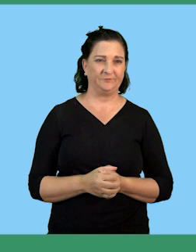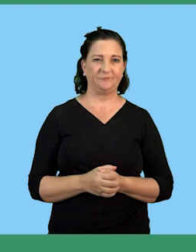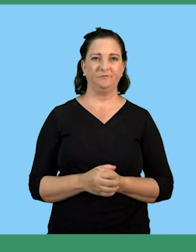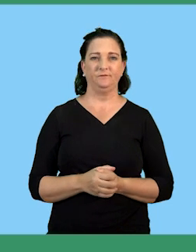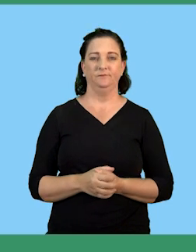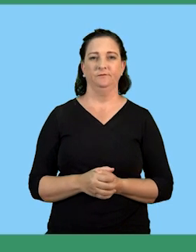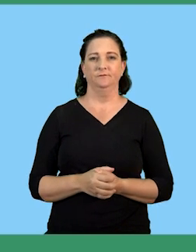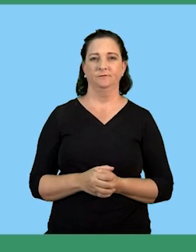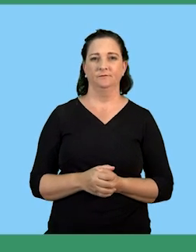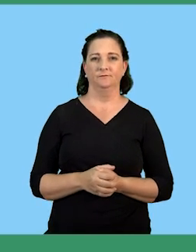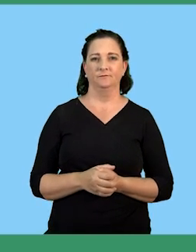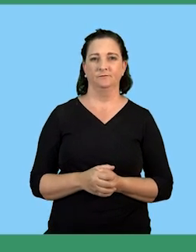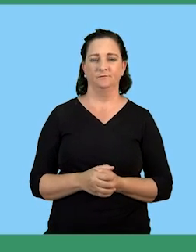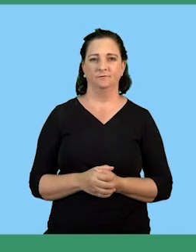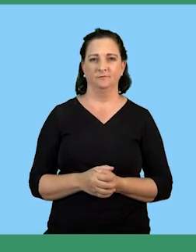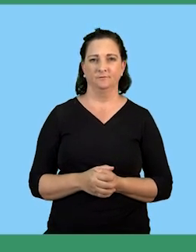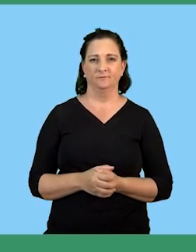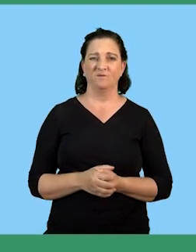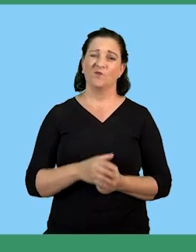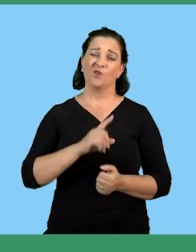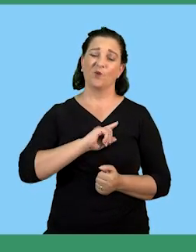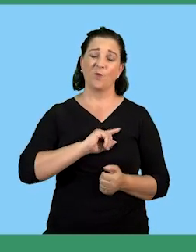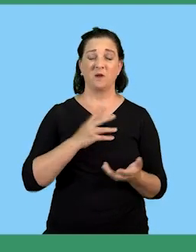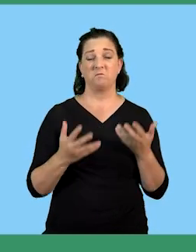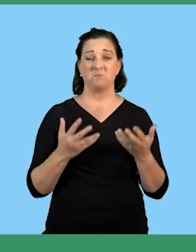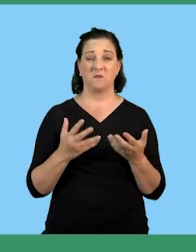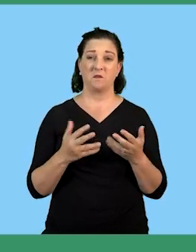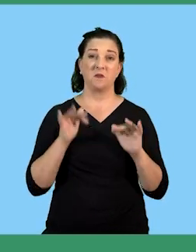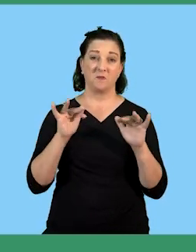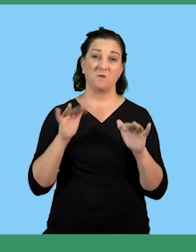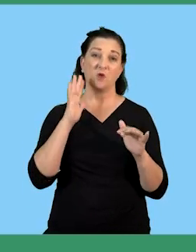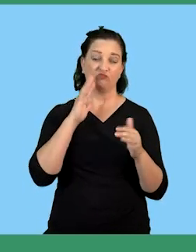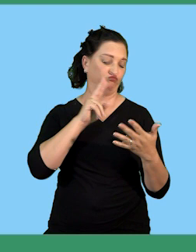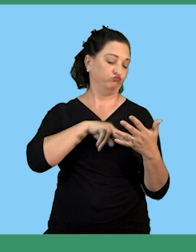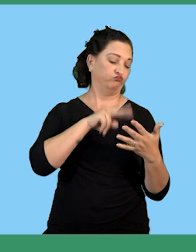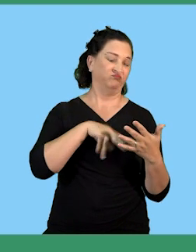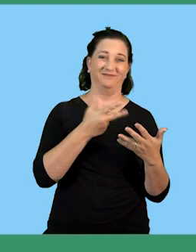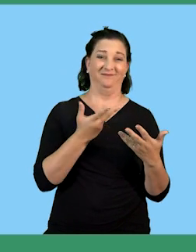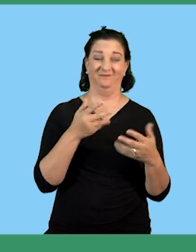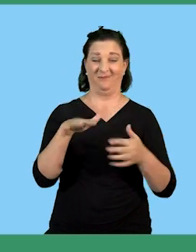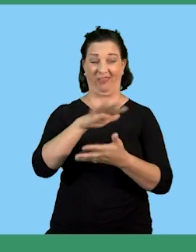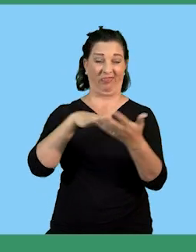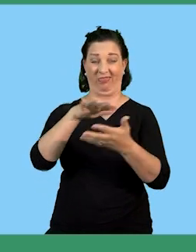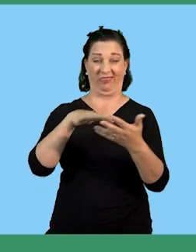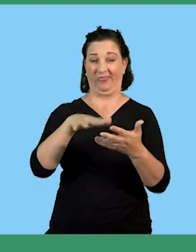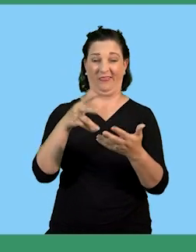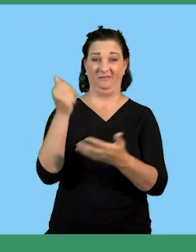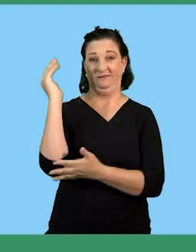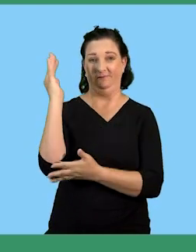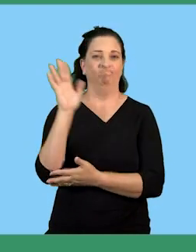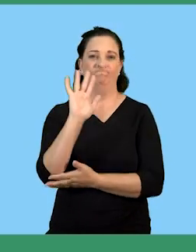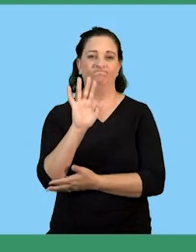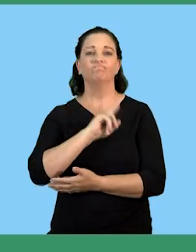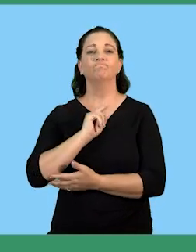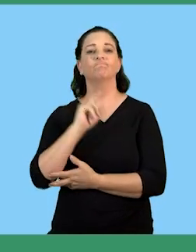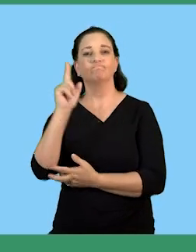out the handouts during the presentation, because it might cause a bit of chaos. And then the third